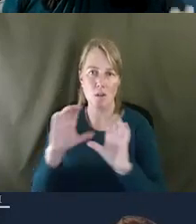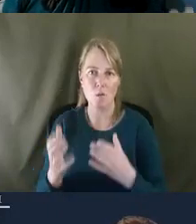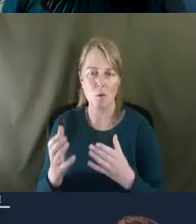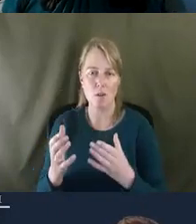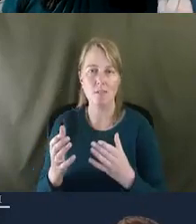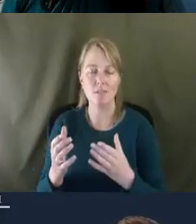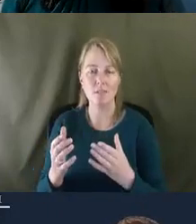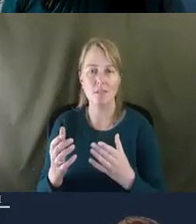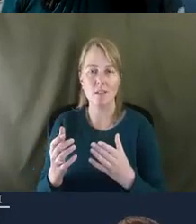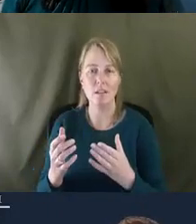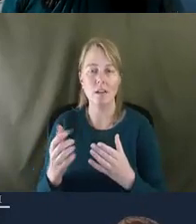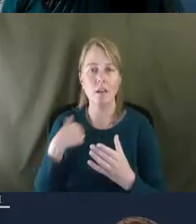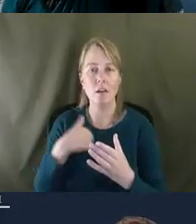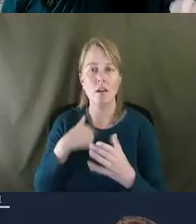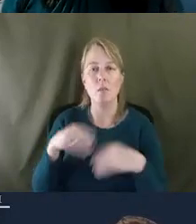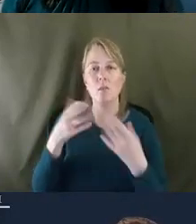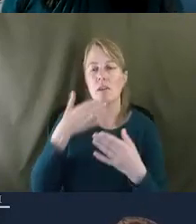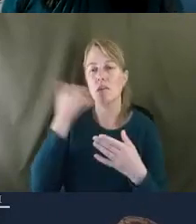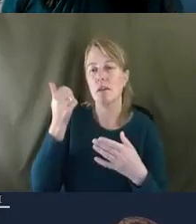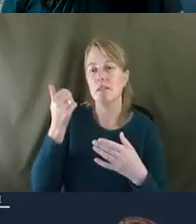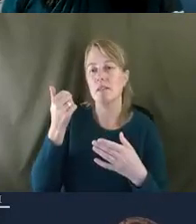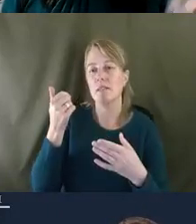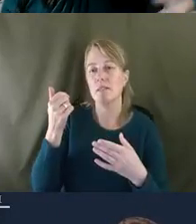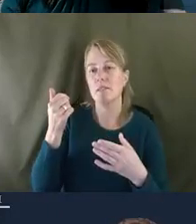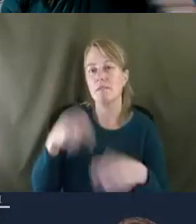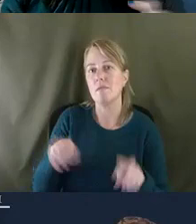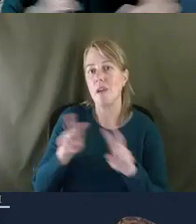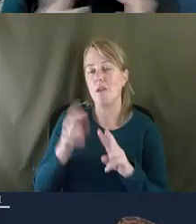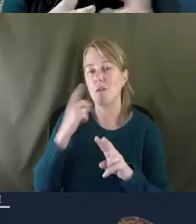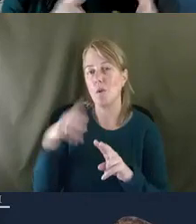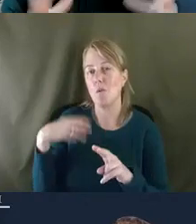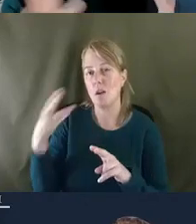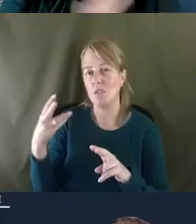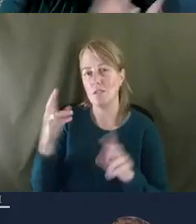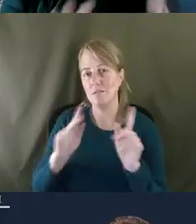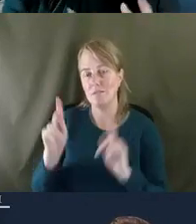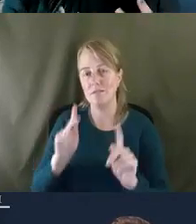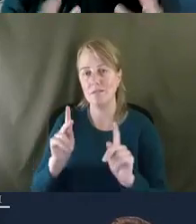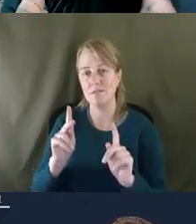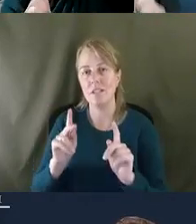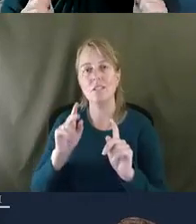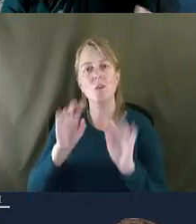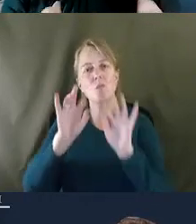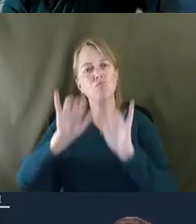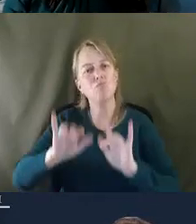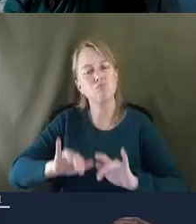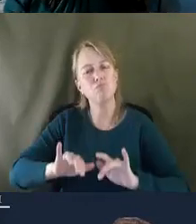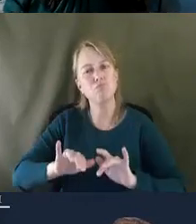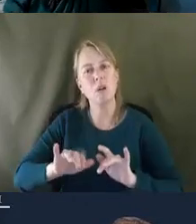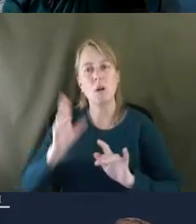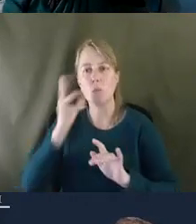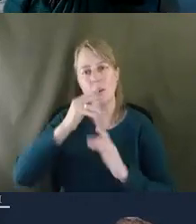can provide the best value to Washingtonians. So put it all together and make a really pretty package, and then don't